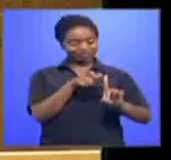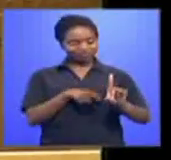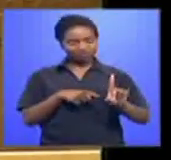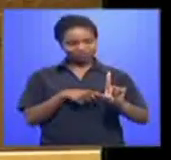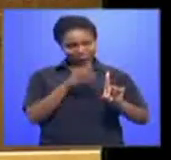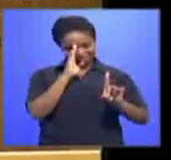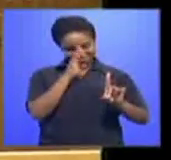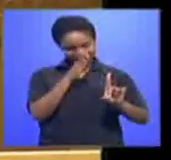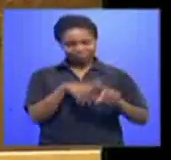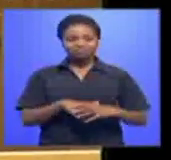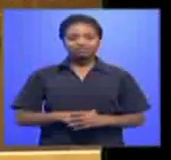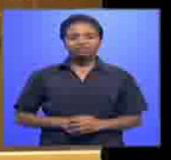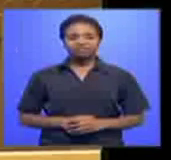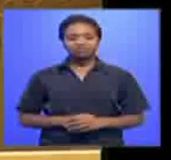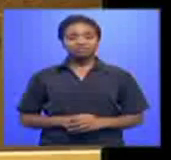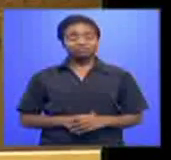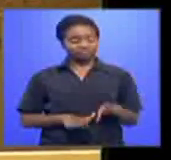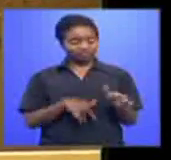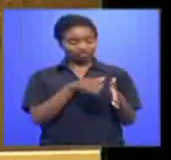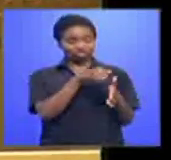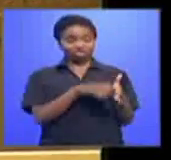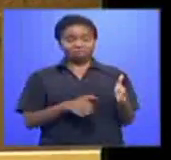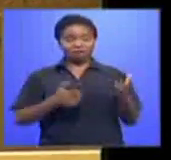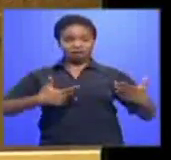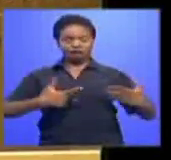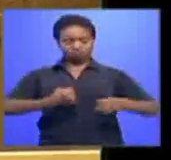the heads of Chapter 9 institutions,